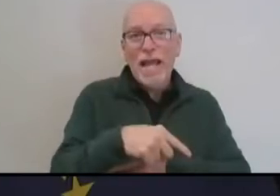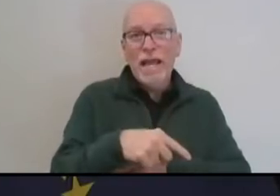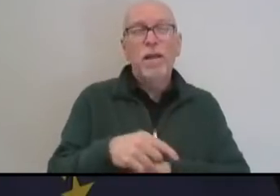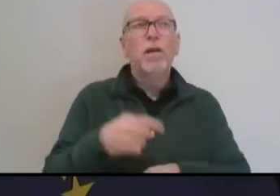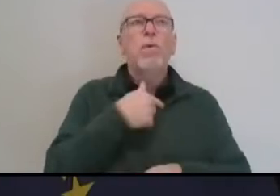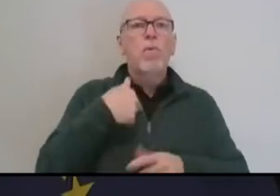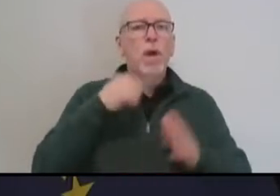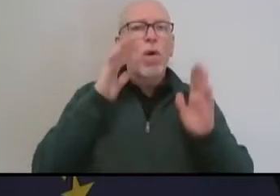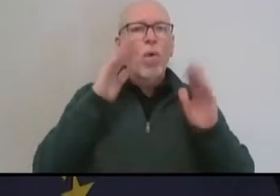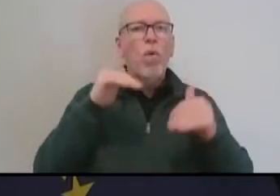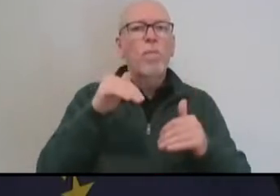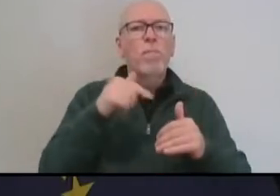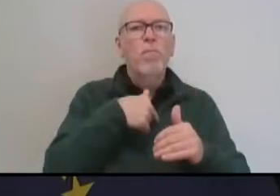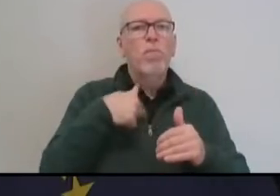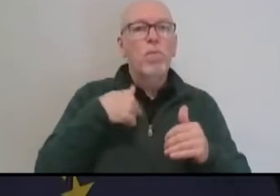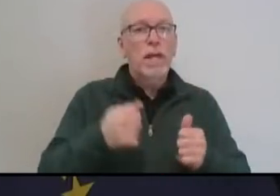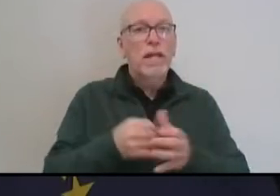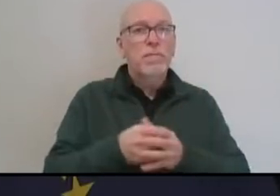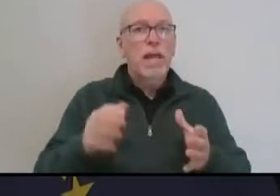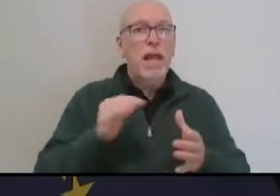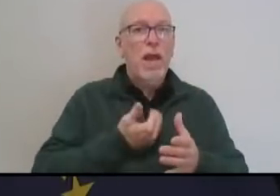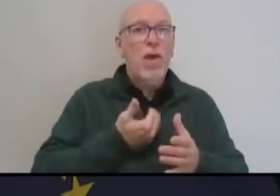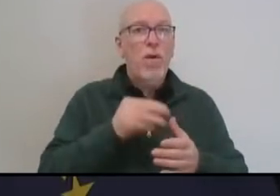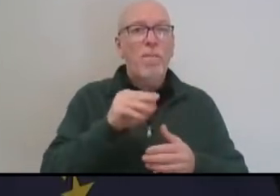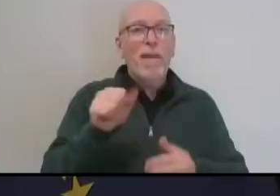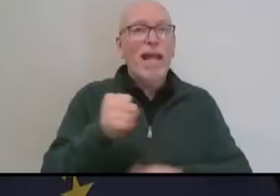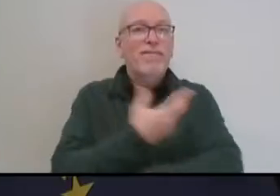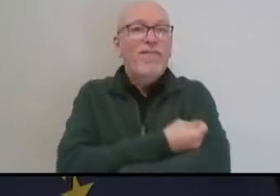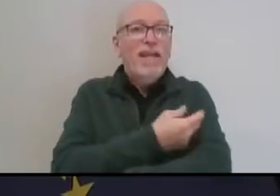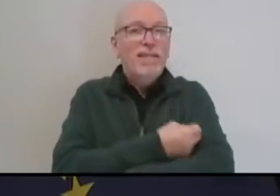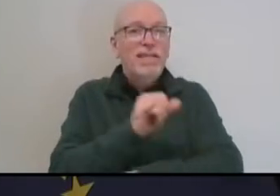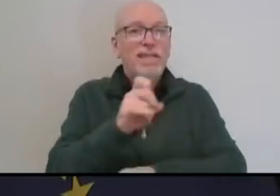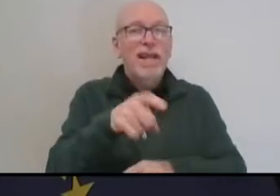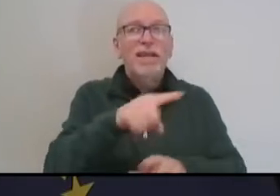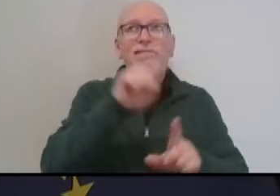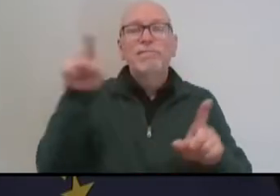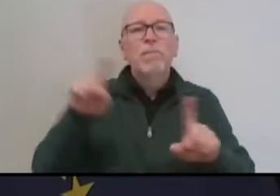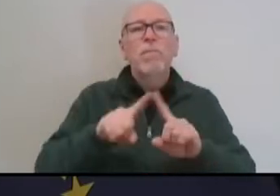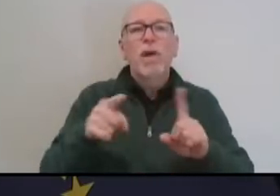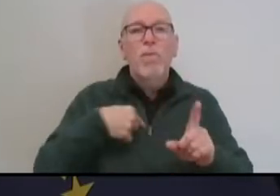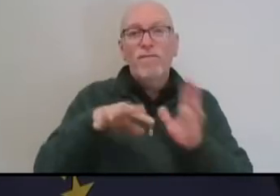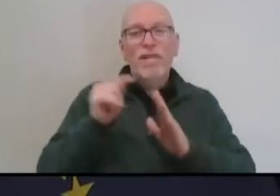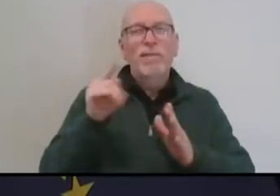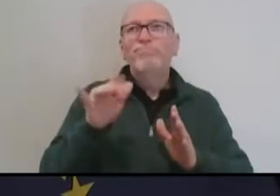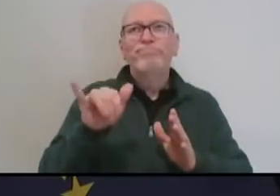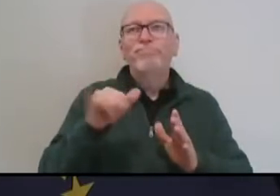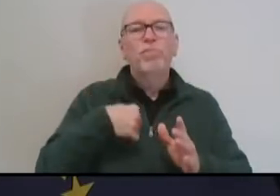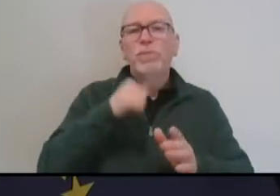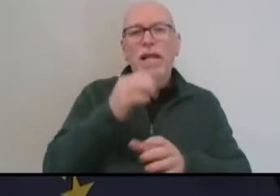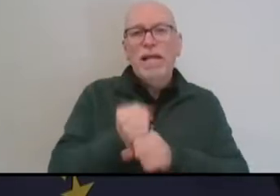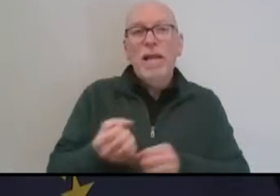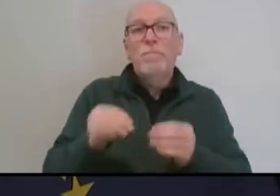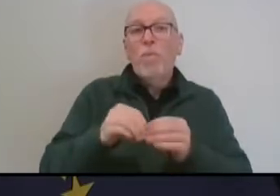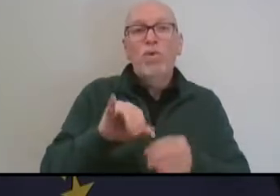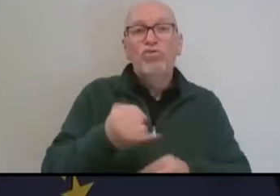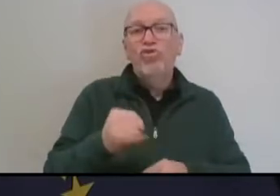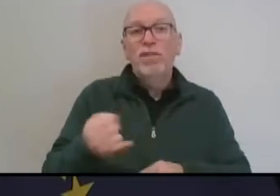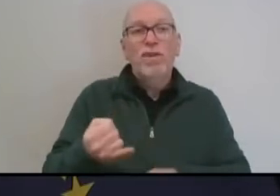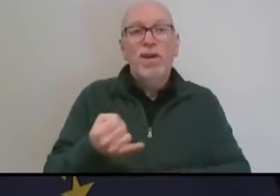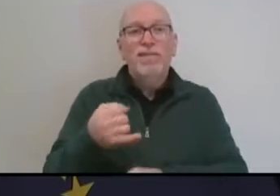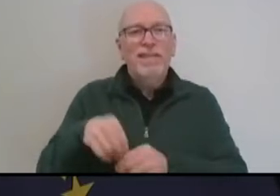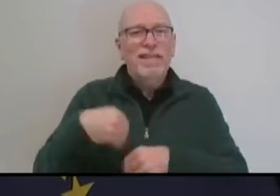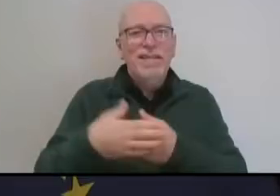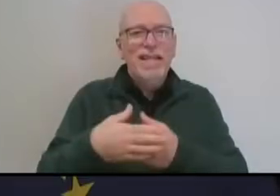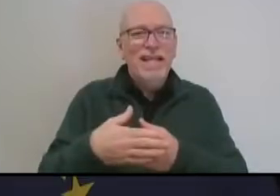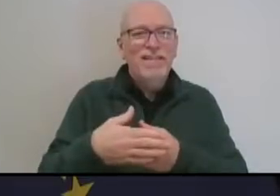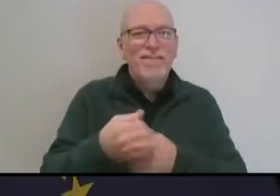to expand all of our mass vac sites, but unfortunately, as I shared earlier, found out we would not be getting any more Johnson & Johnson over the next couple